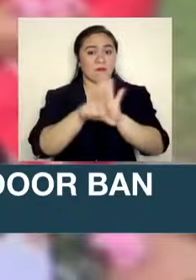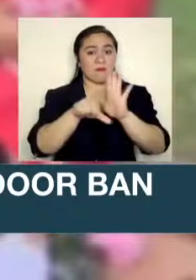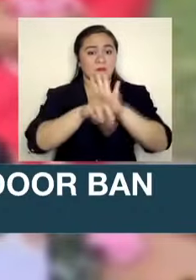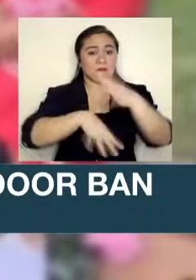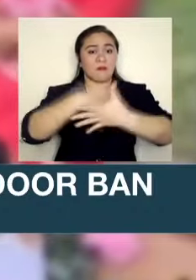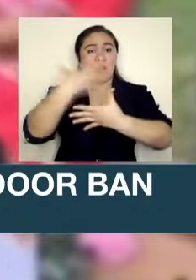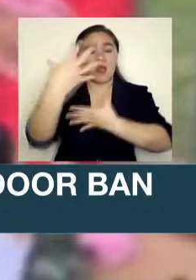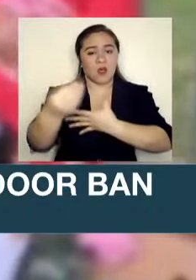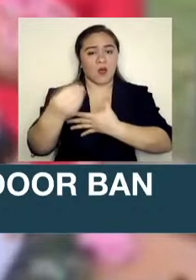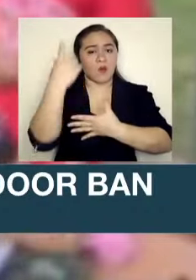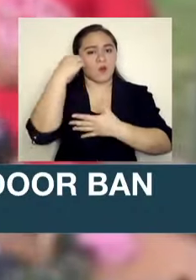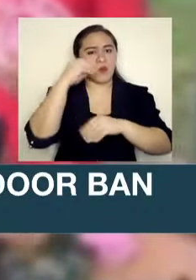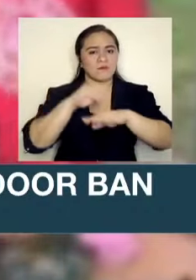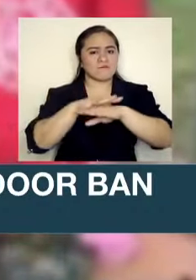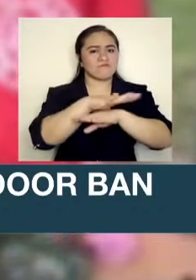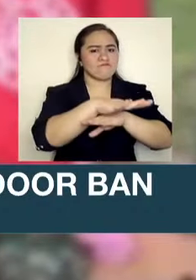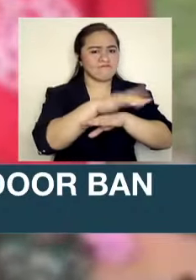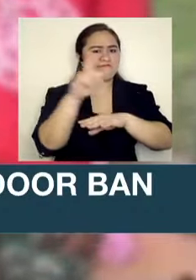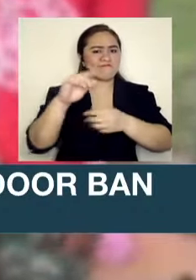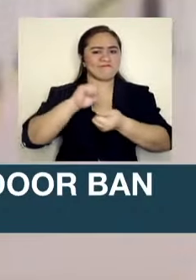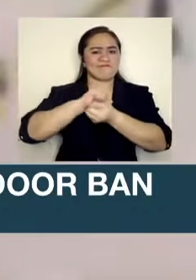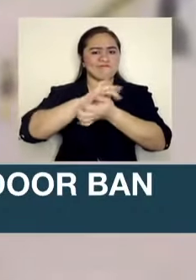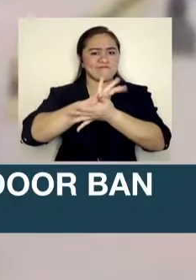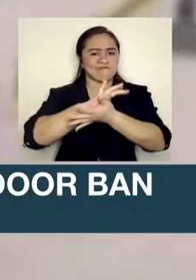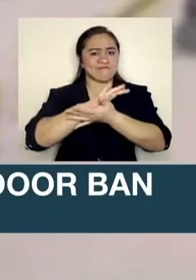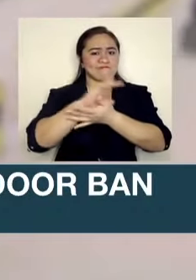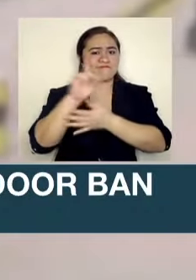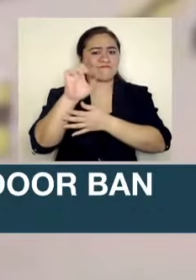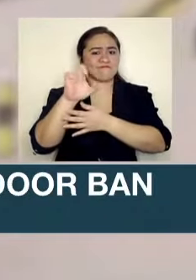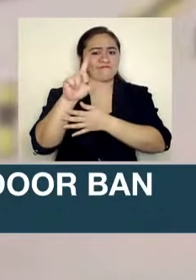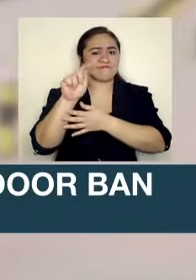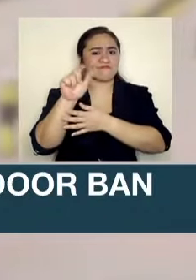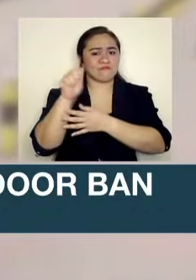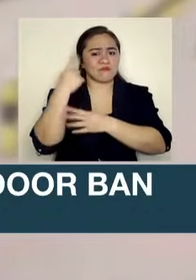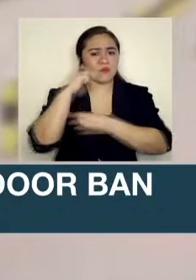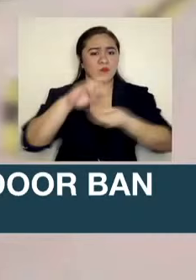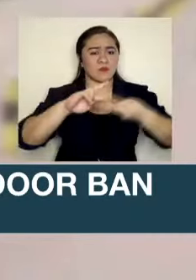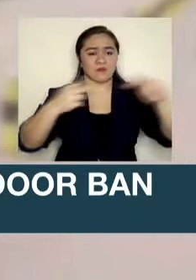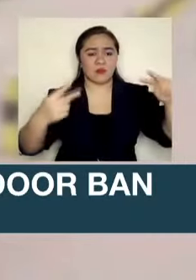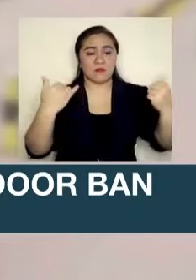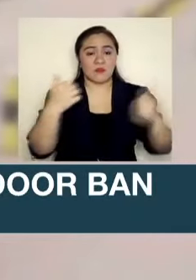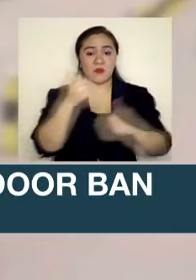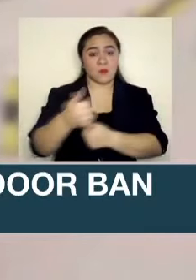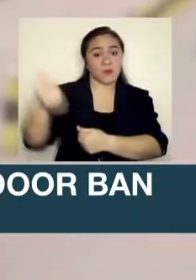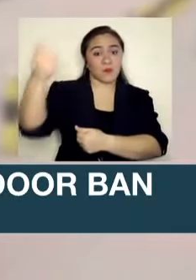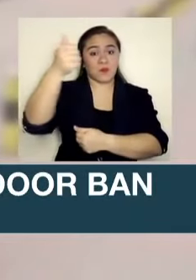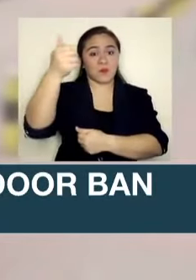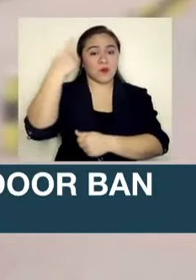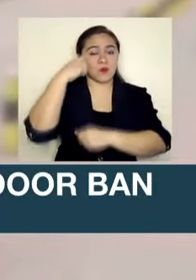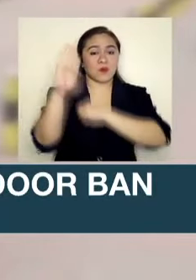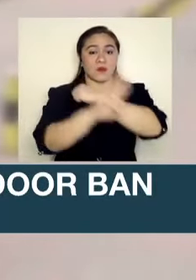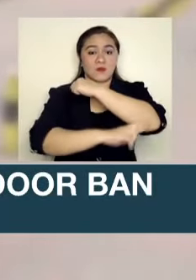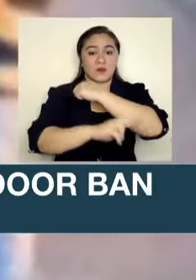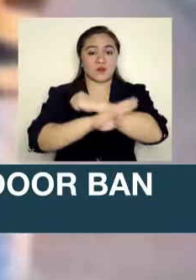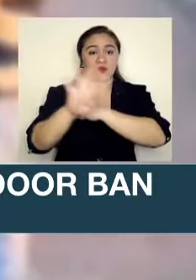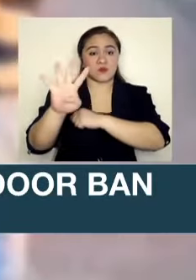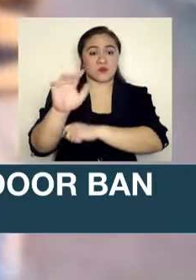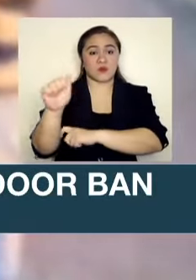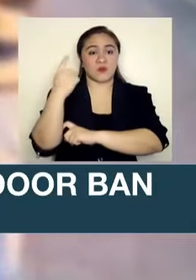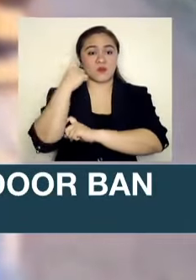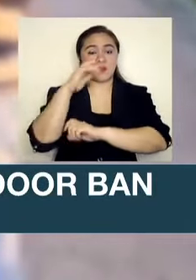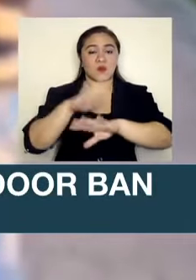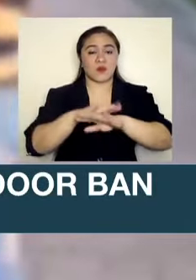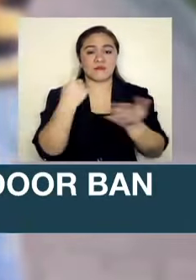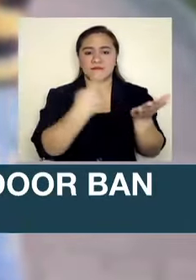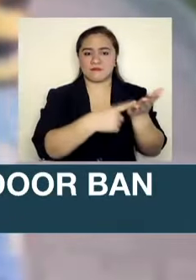local transmission of the Delta COVID-19 variant. We'll be joined by the regional head of the health department in Calabarzon to discuss